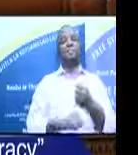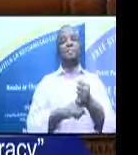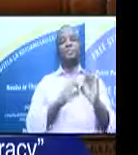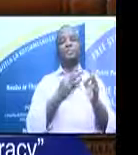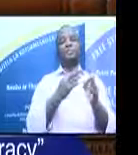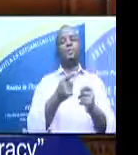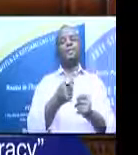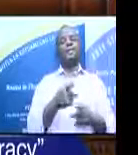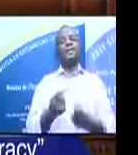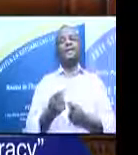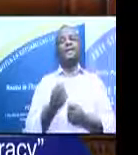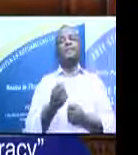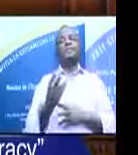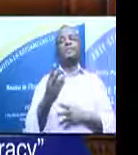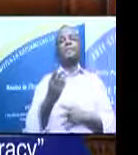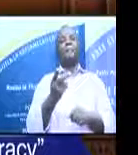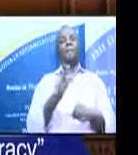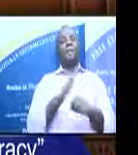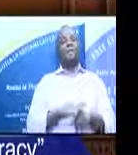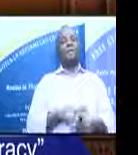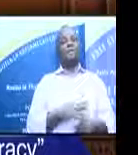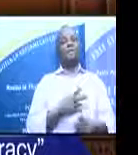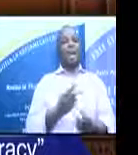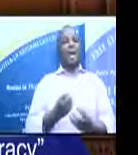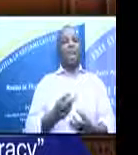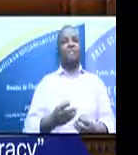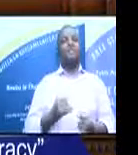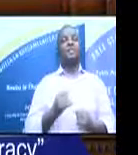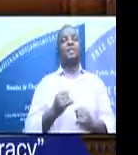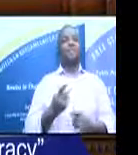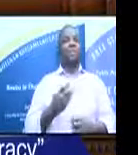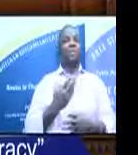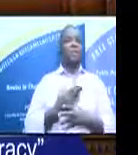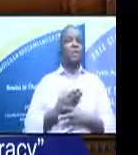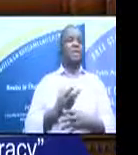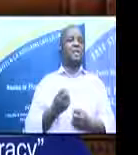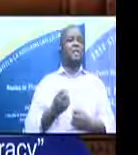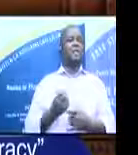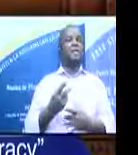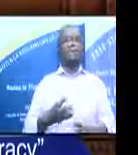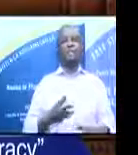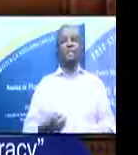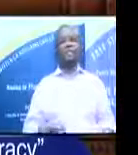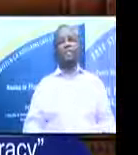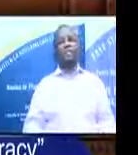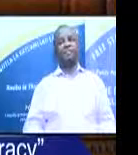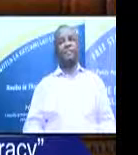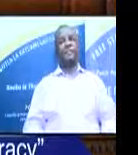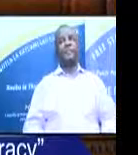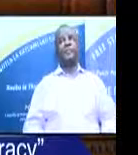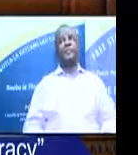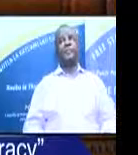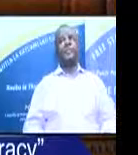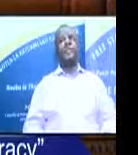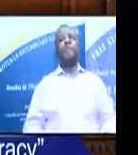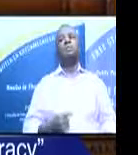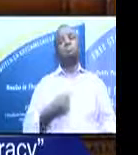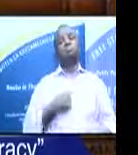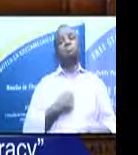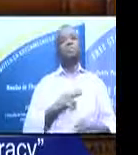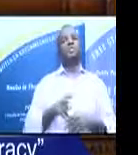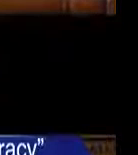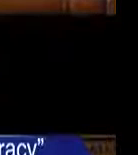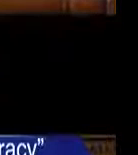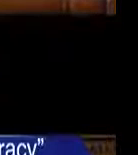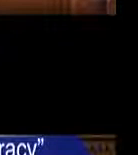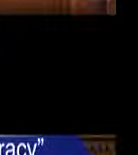puts unnecessary extra pressure on these already overworked people. I noticed that the Honourable Premier